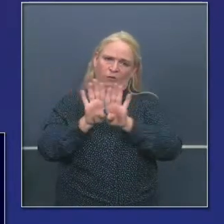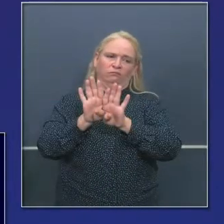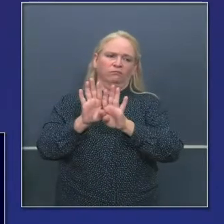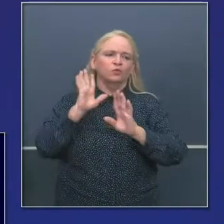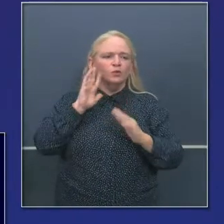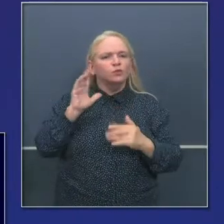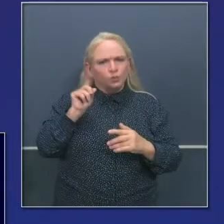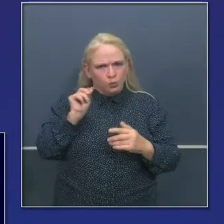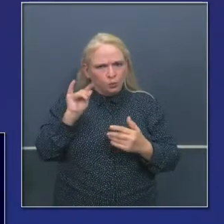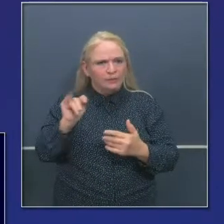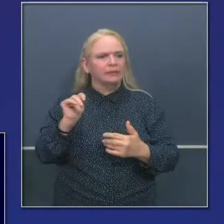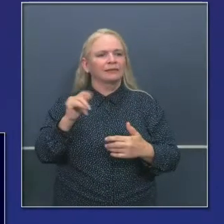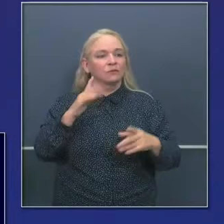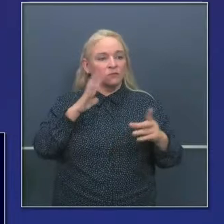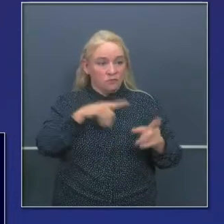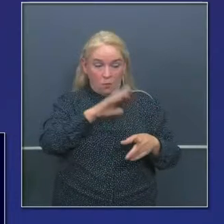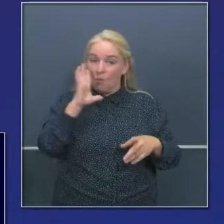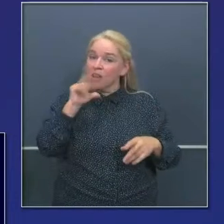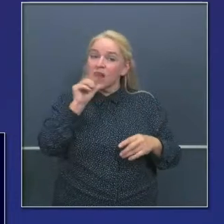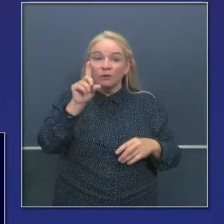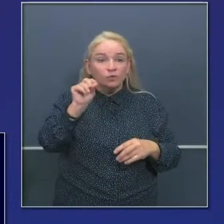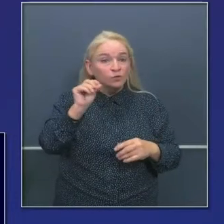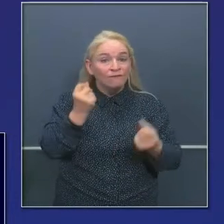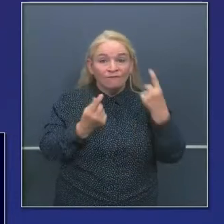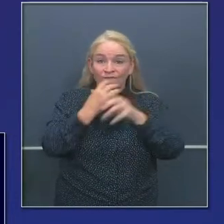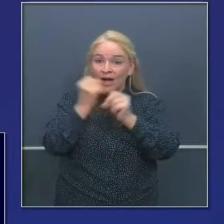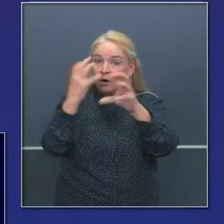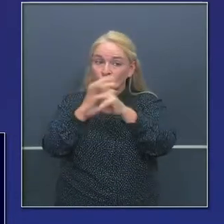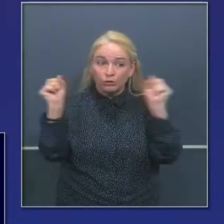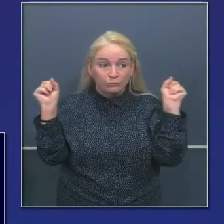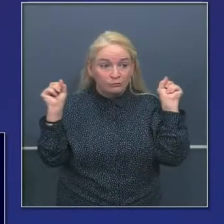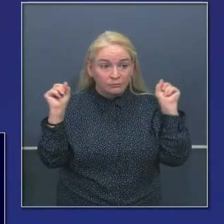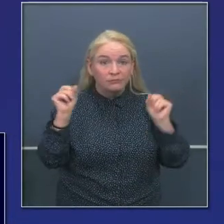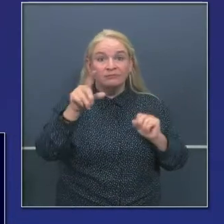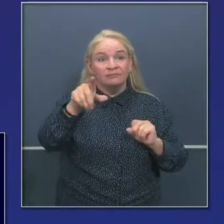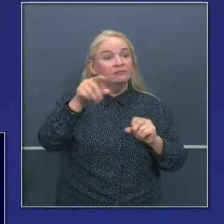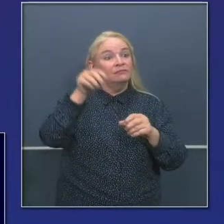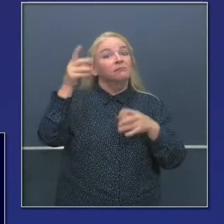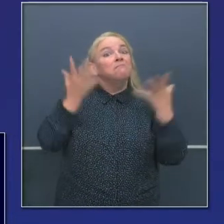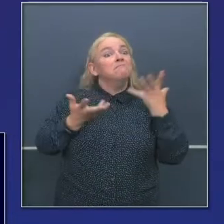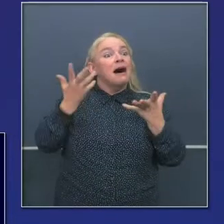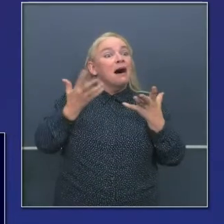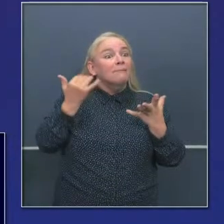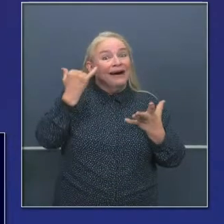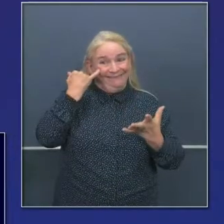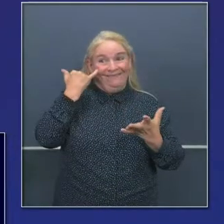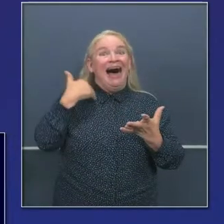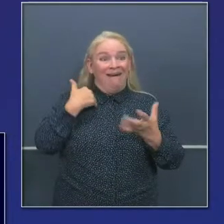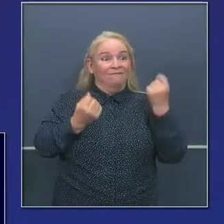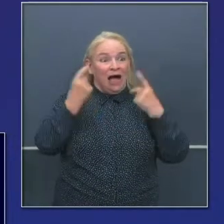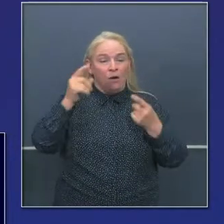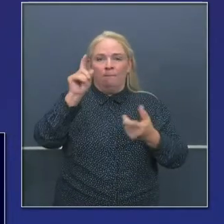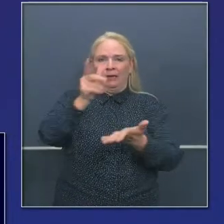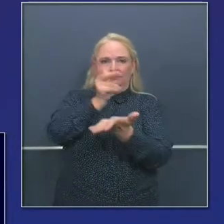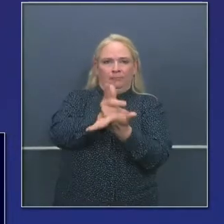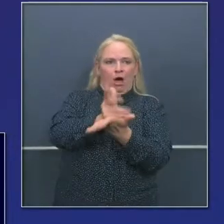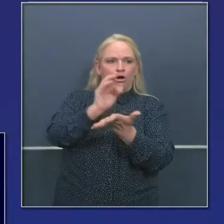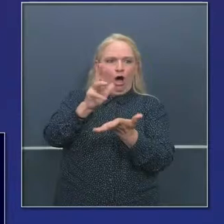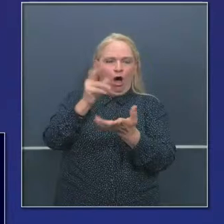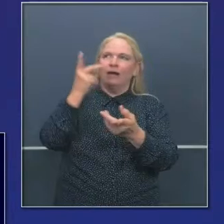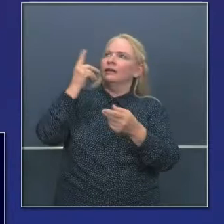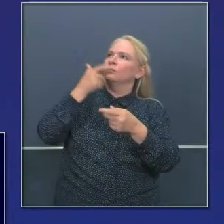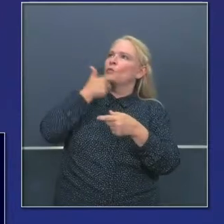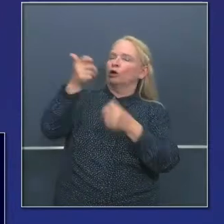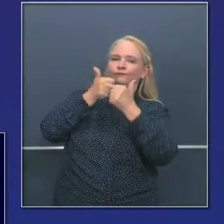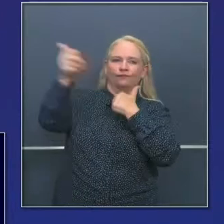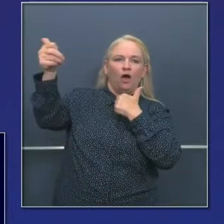continue to do our fireworks, but we encourage you to stay in your cars or stay home and just enjoy them from afar. Again,